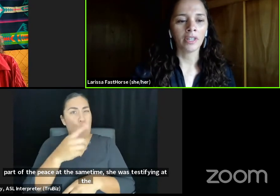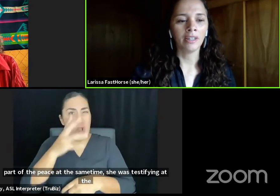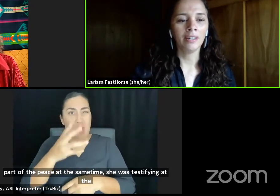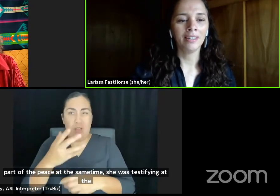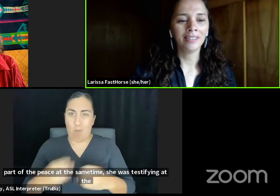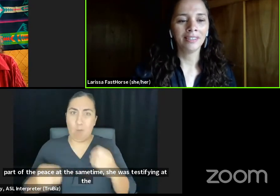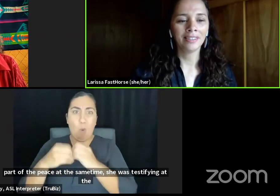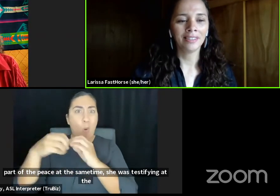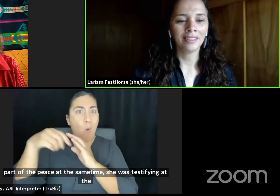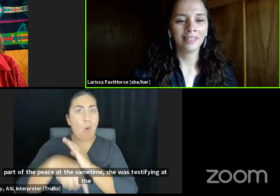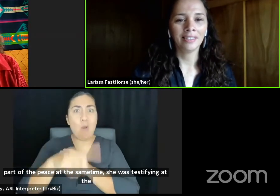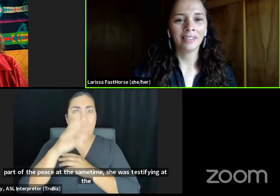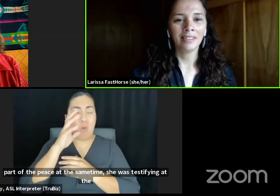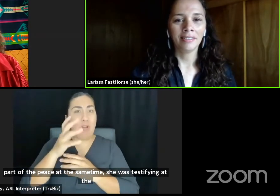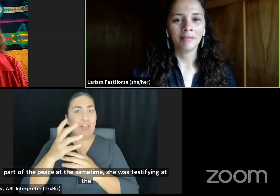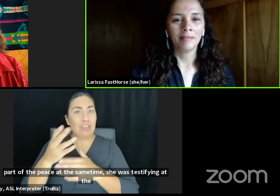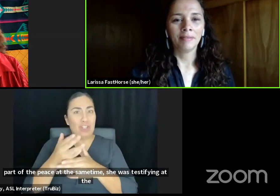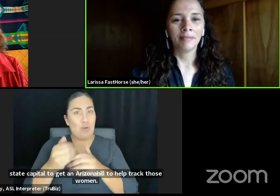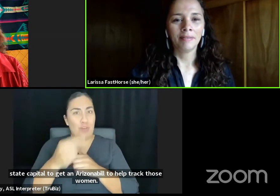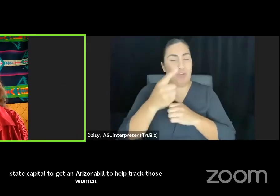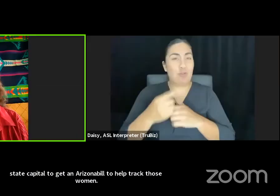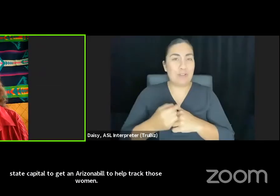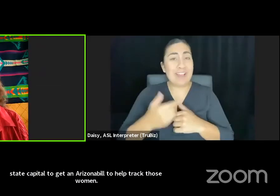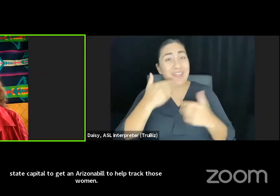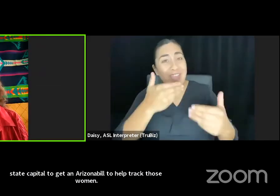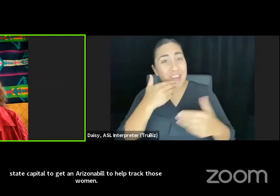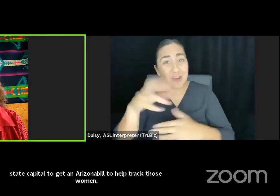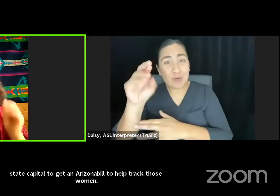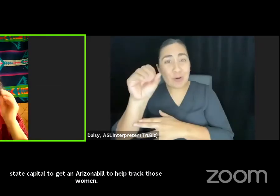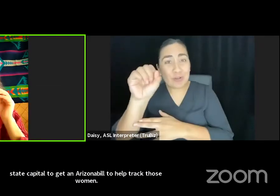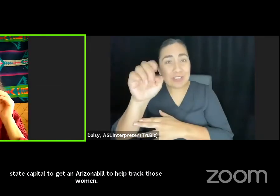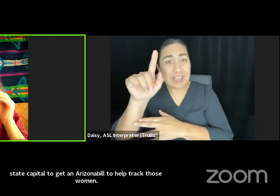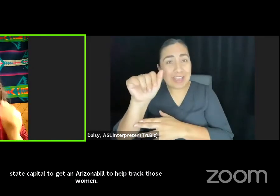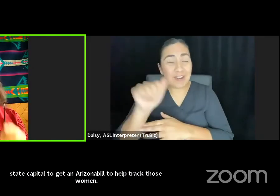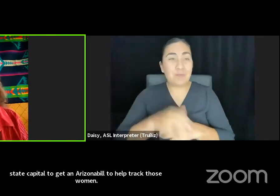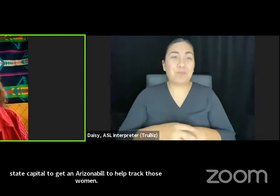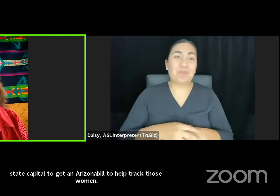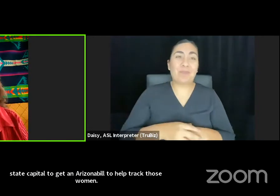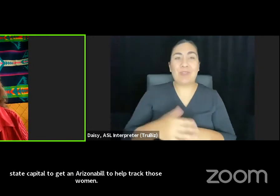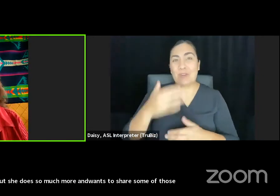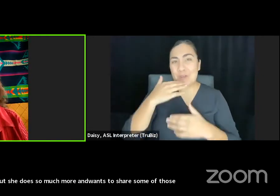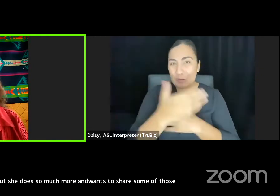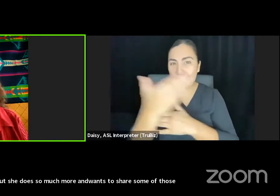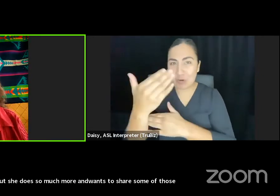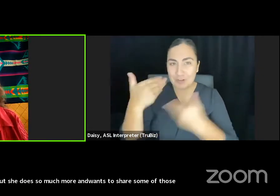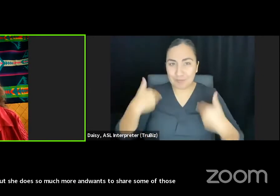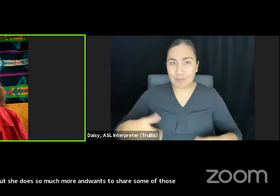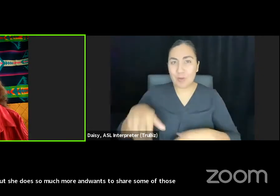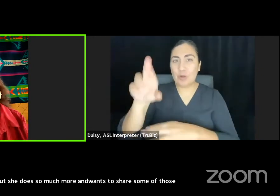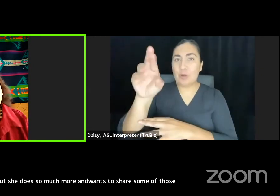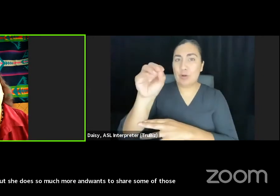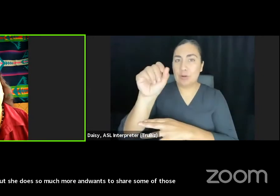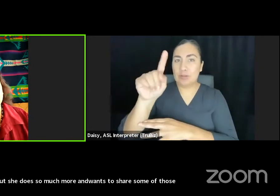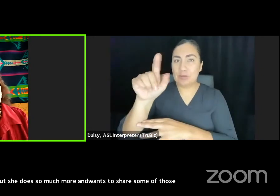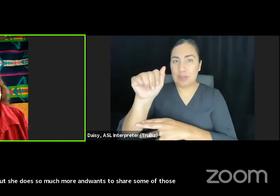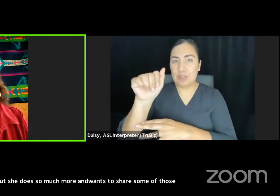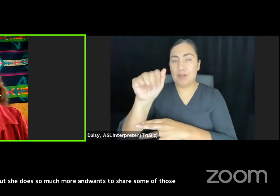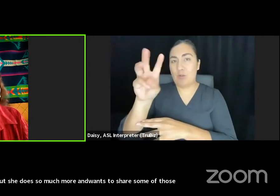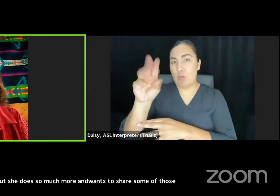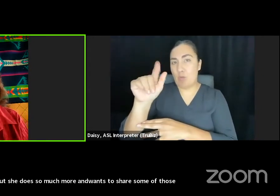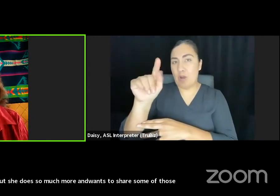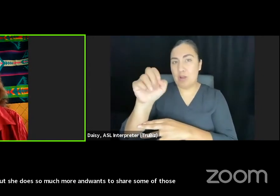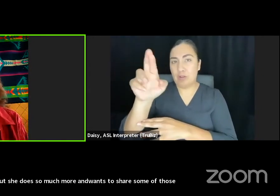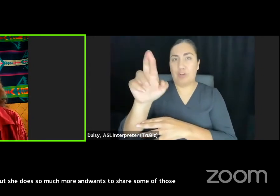Thank you, Rosetta. Good morning. This is Rosetta Walker coming to you from Tempe, Arizona. I'm